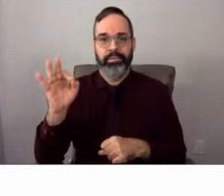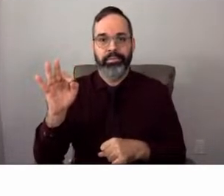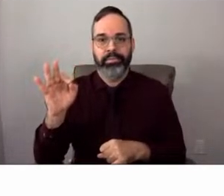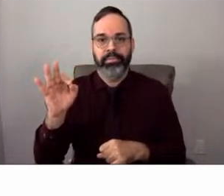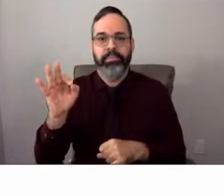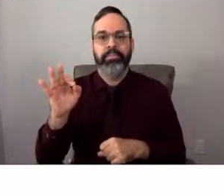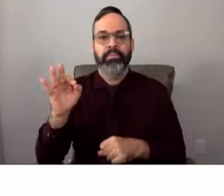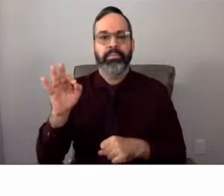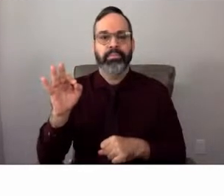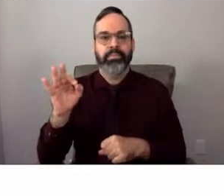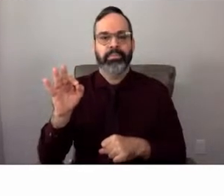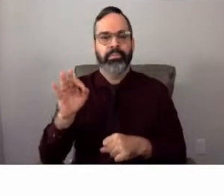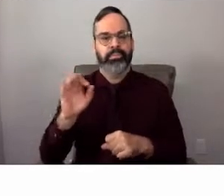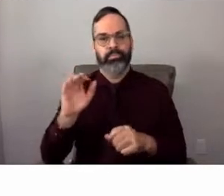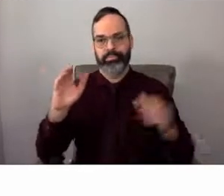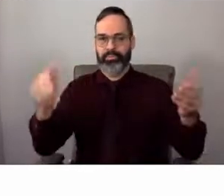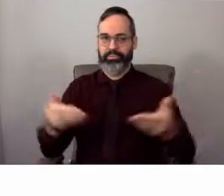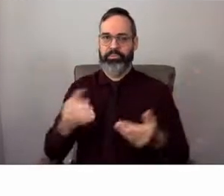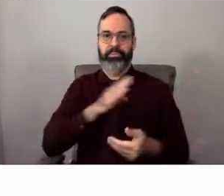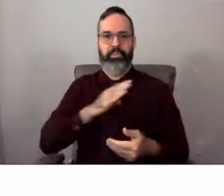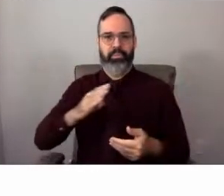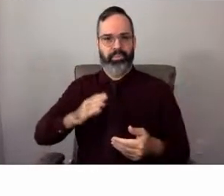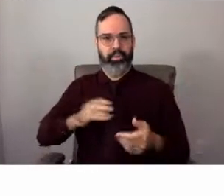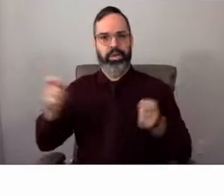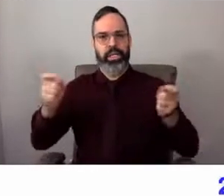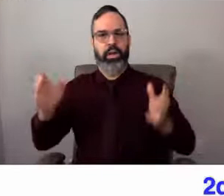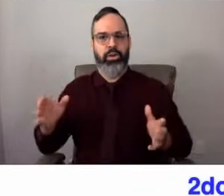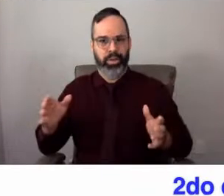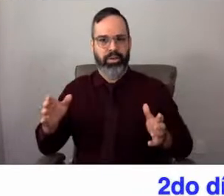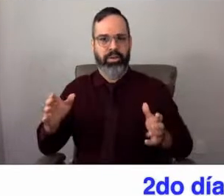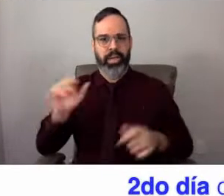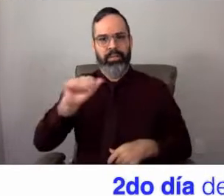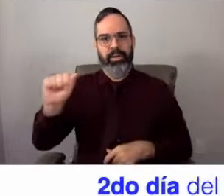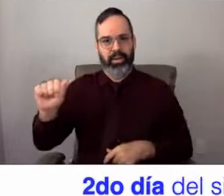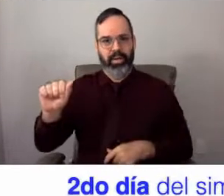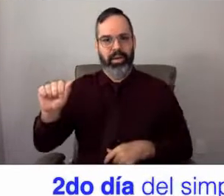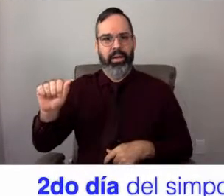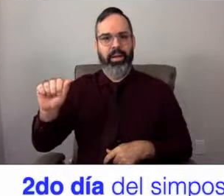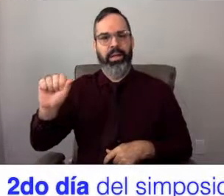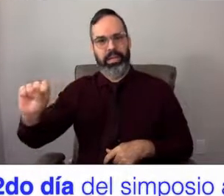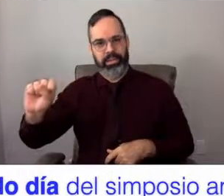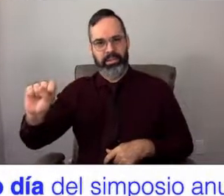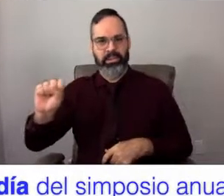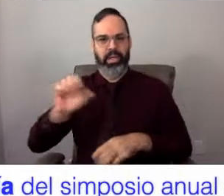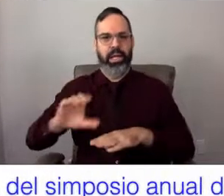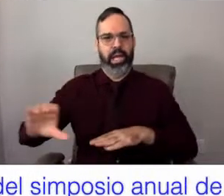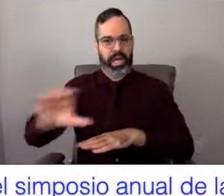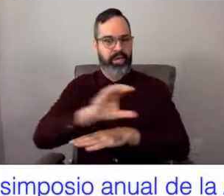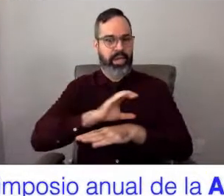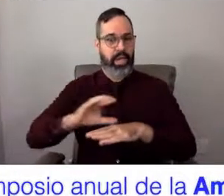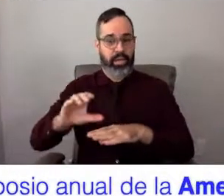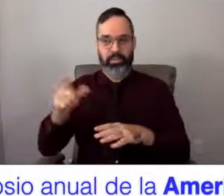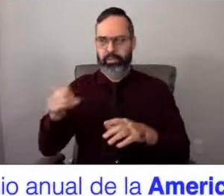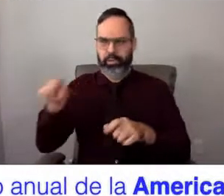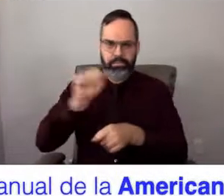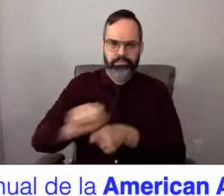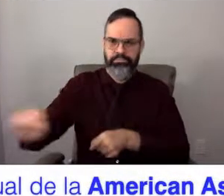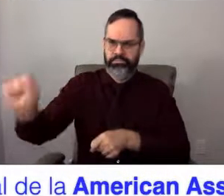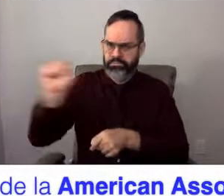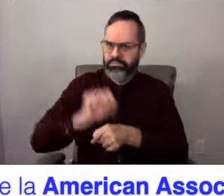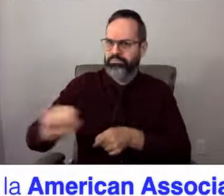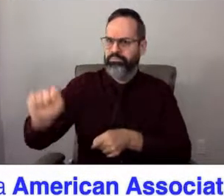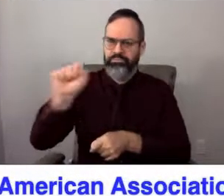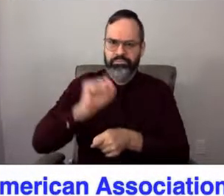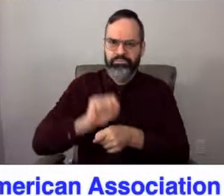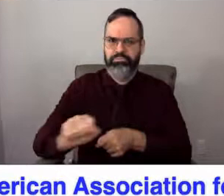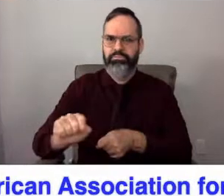of directors of AAAS Caribbean. They have been doing an amazing job behind the scenes, and I wanted to